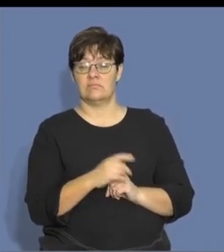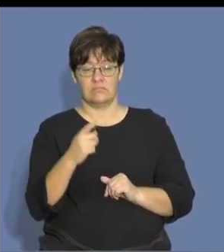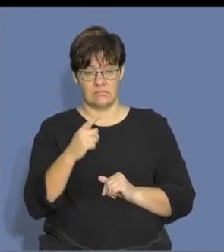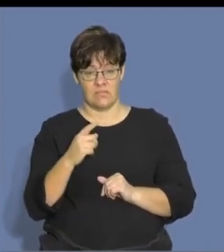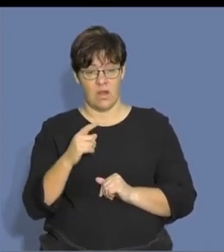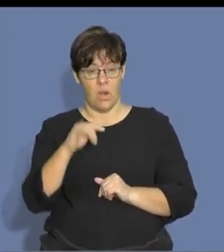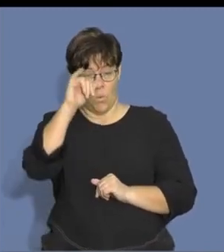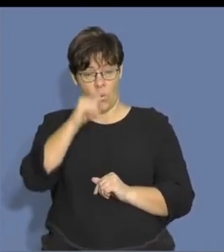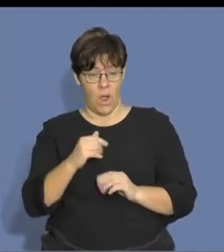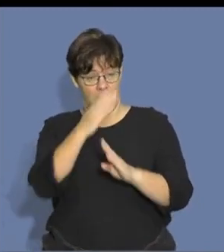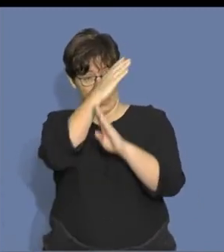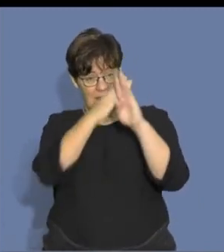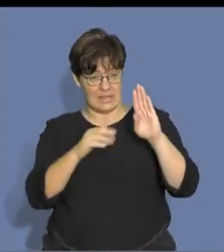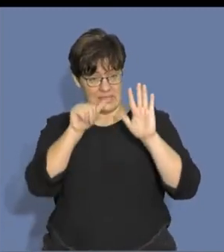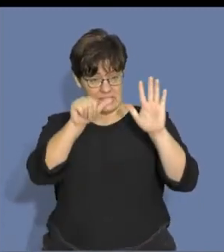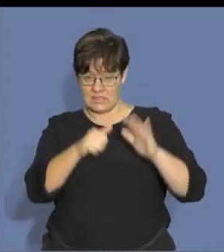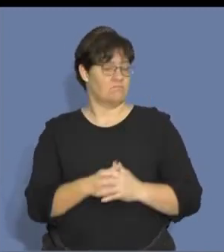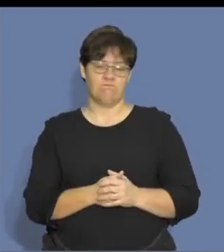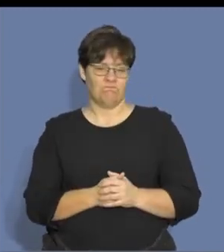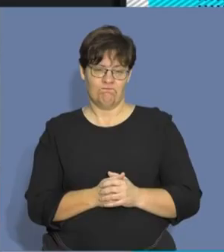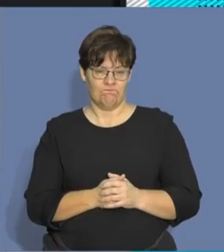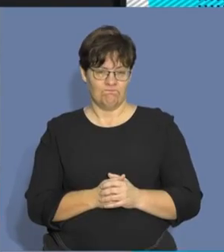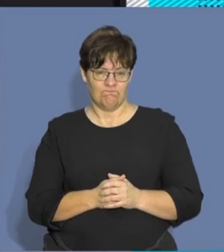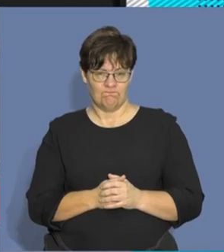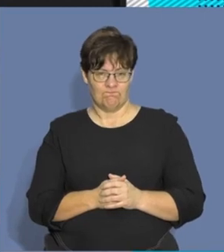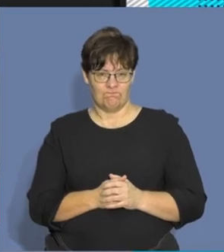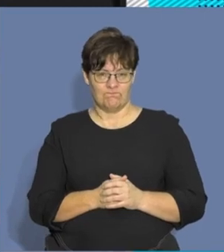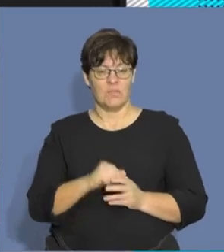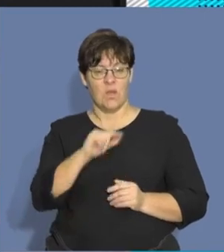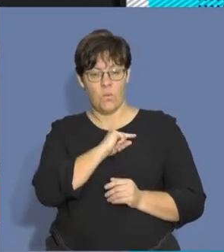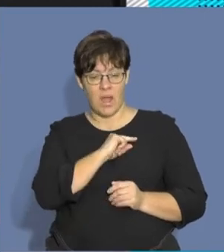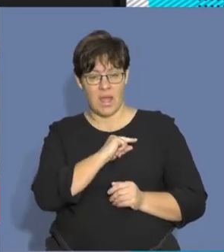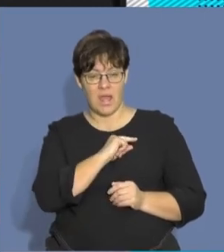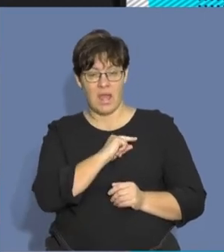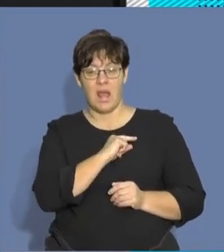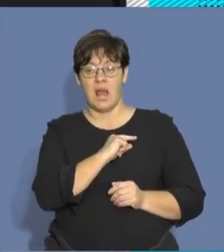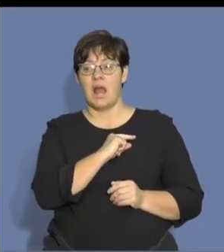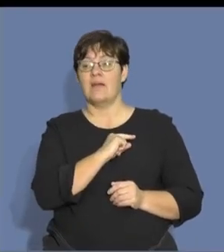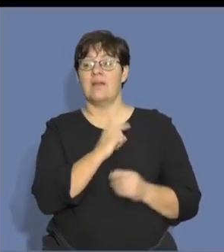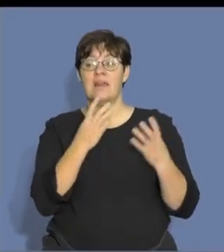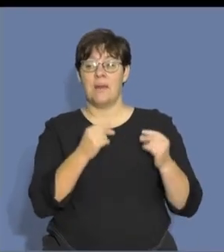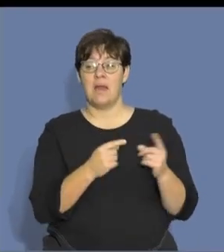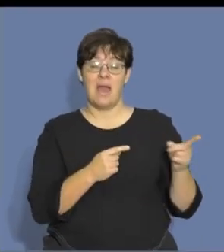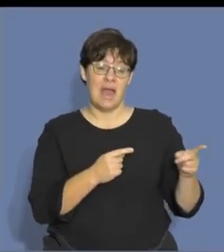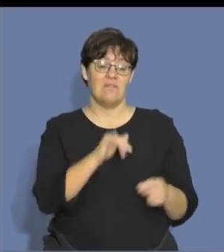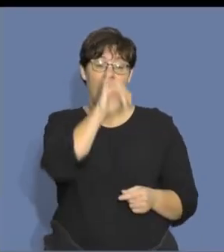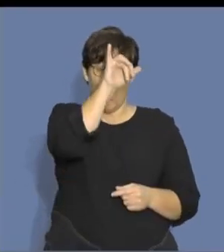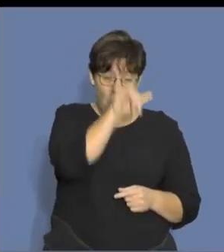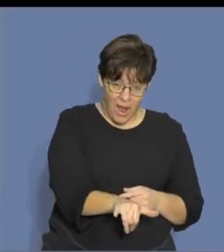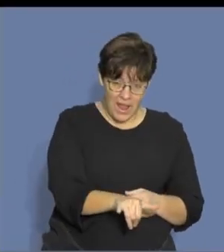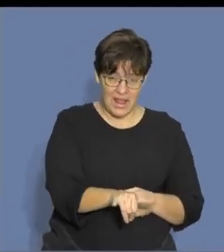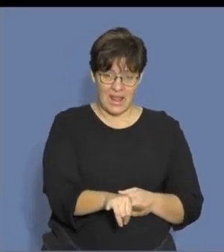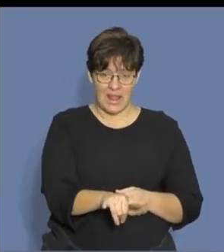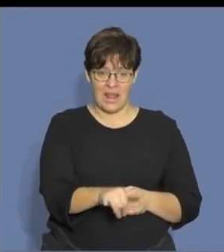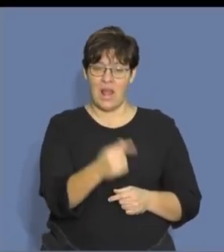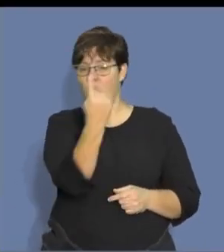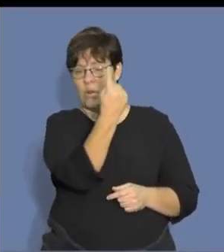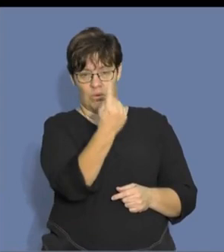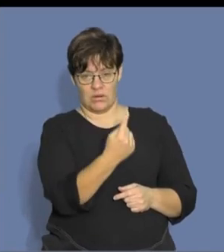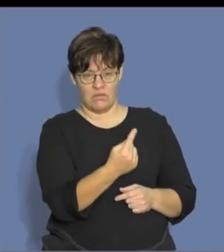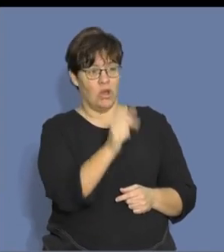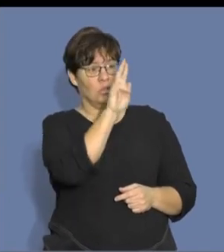to 6? No, it's not. Right? The y cut is only equal to the number if y is alone, if